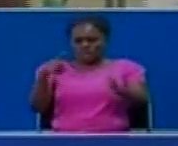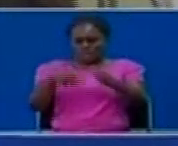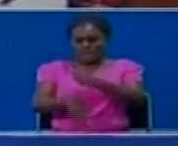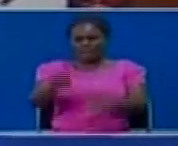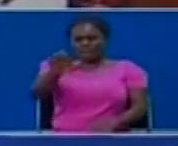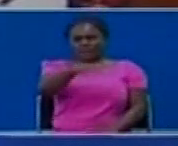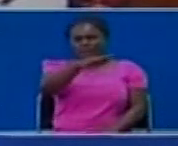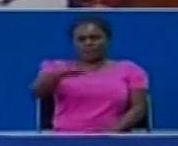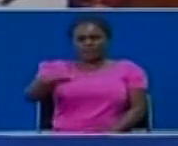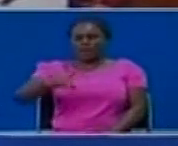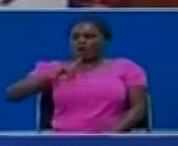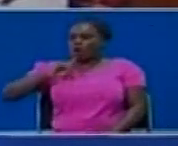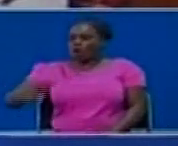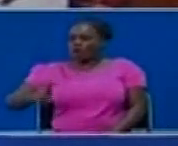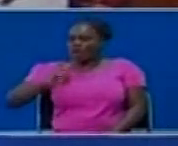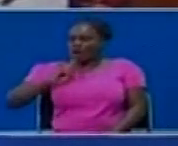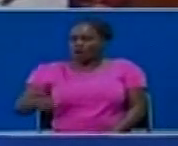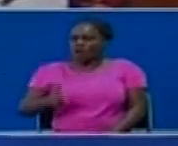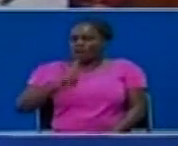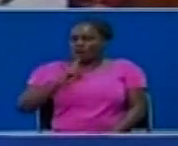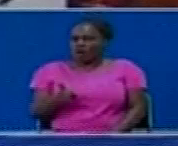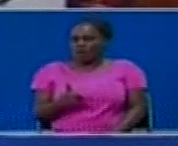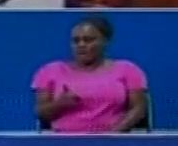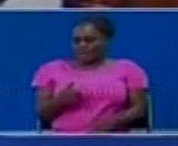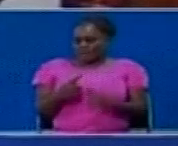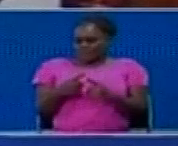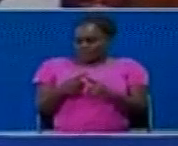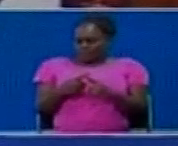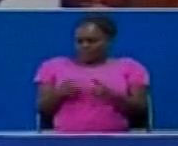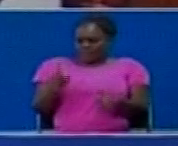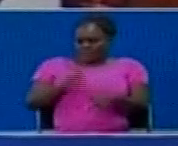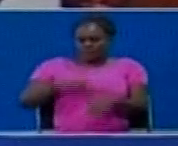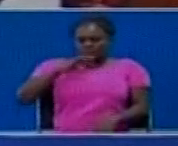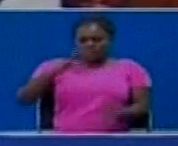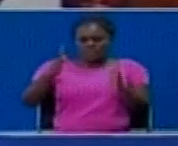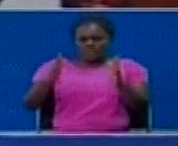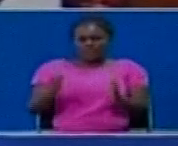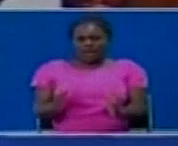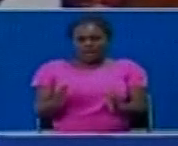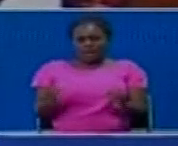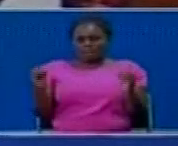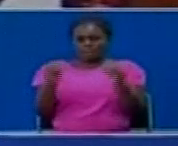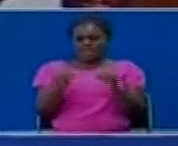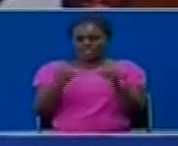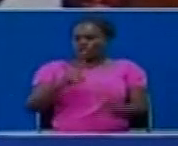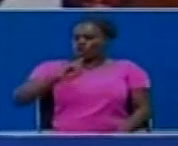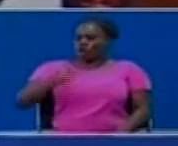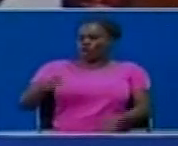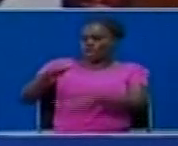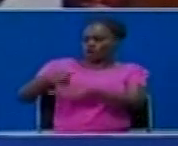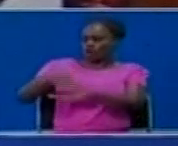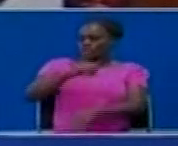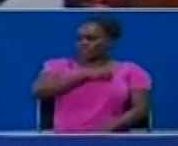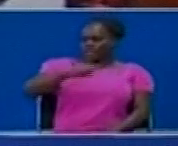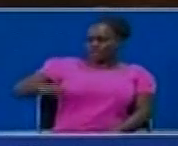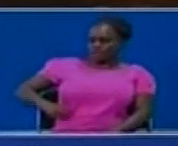Parliament. Order, order, overruled. But as soon as the Speaker of the Senate, Ekwethuro, called the House to order, the senators